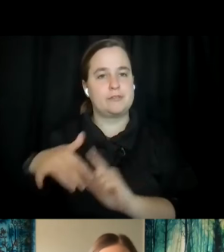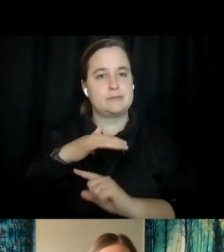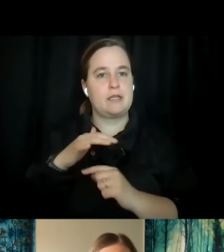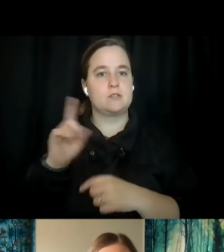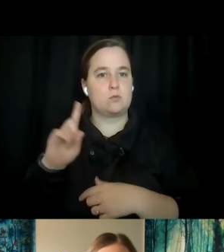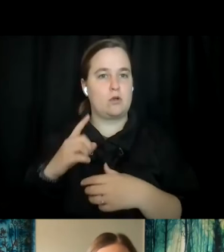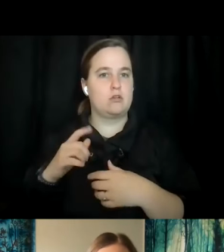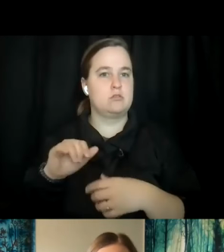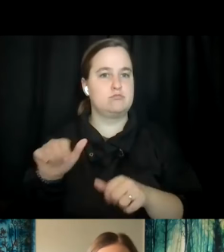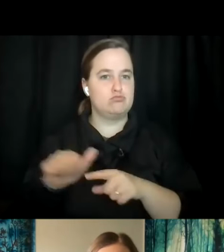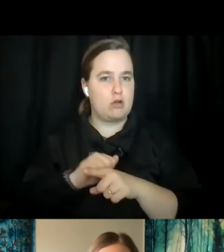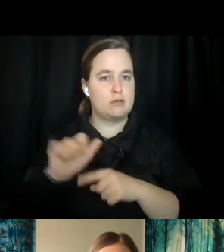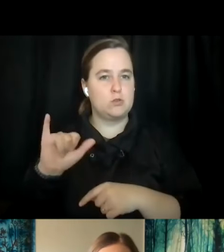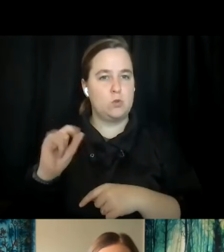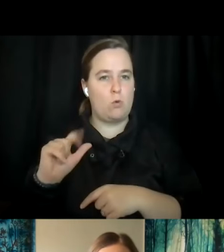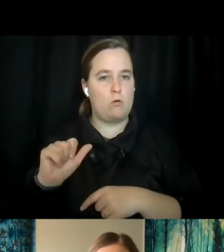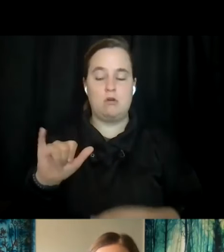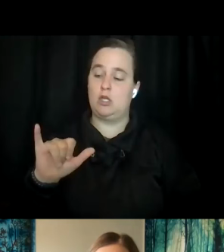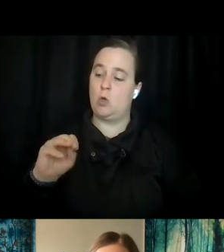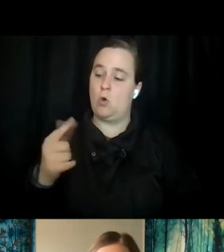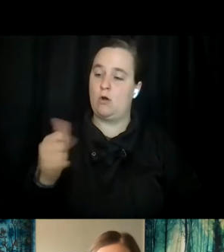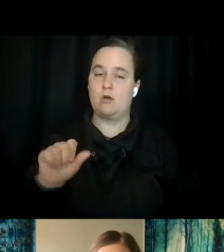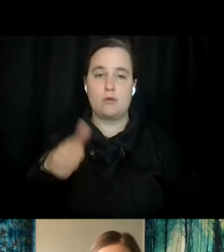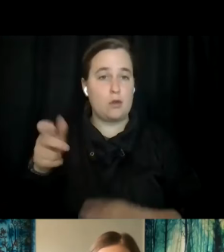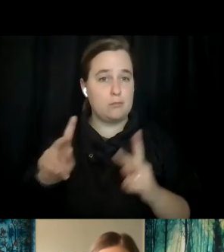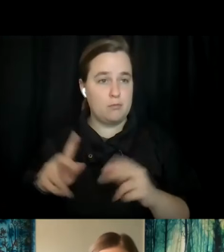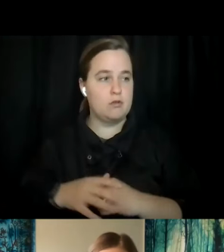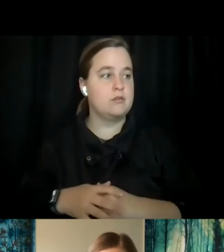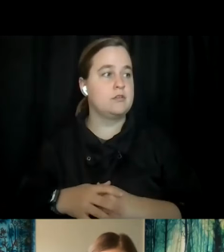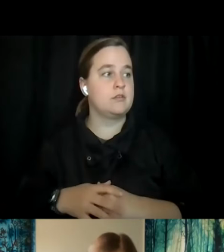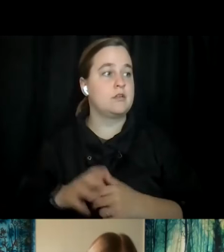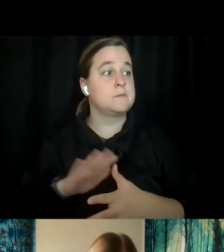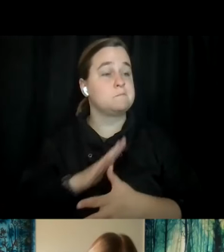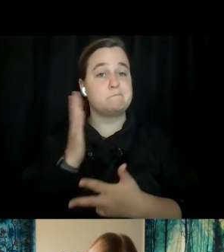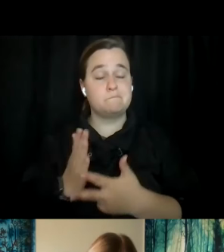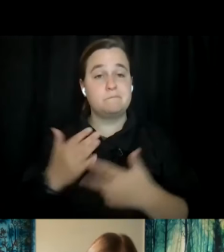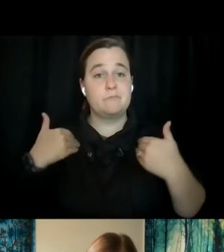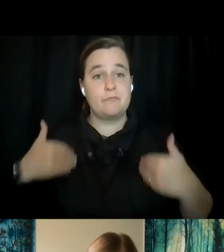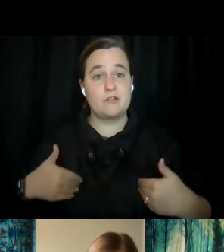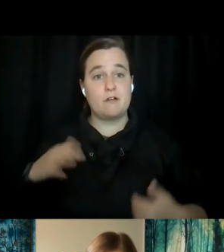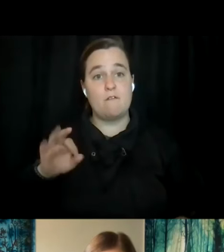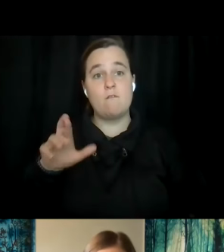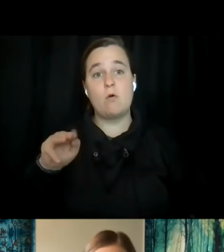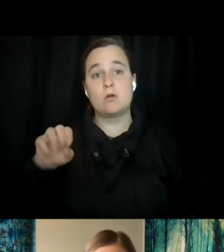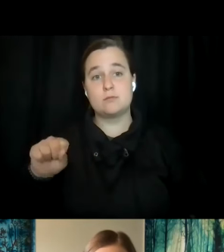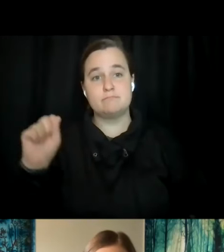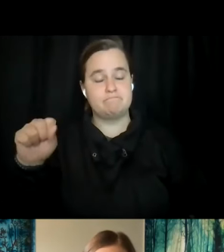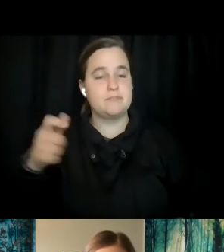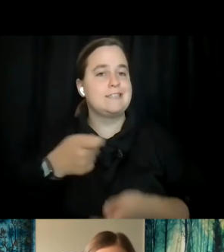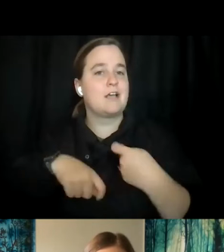in. And then physical forms, yes. So it's rather than calling them